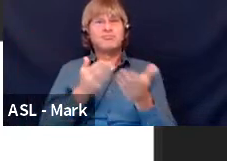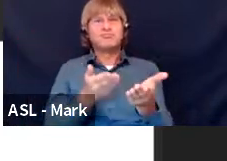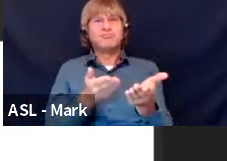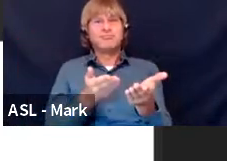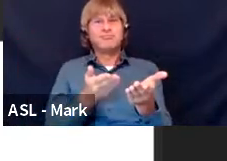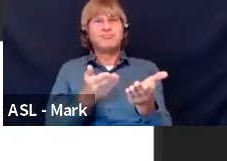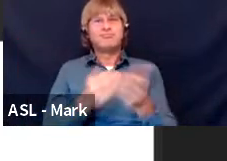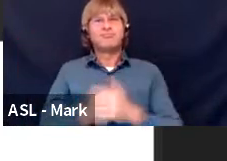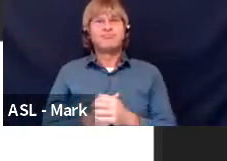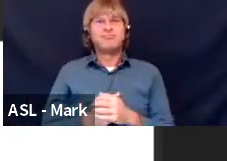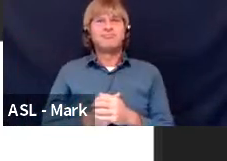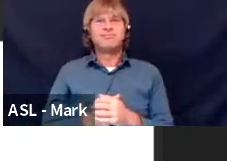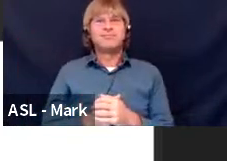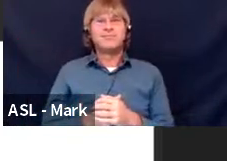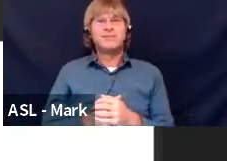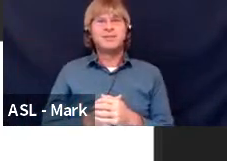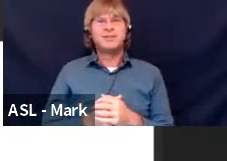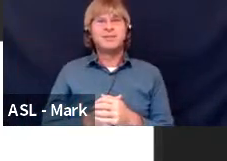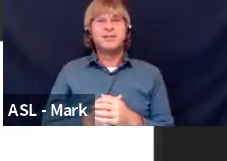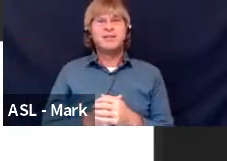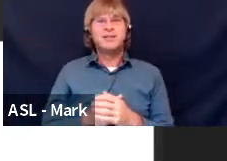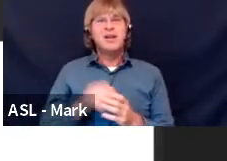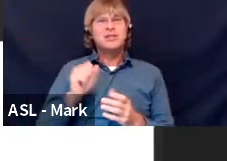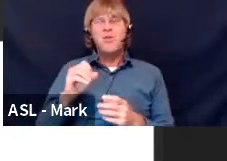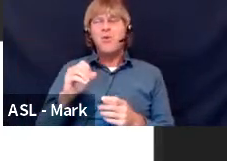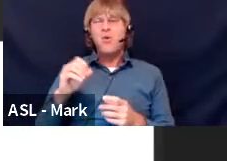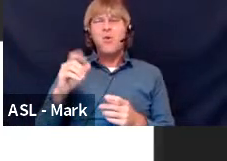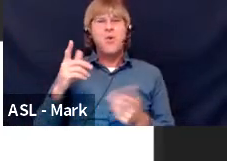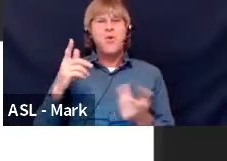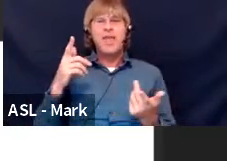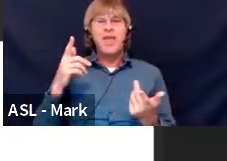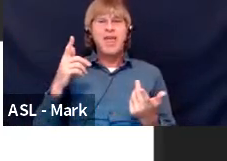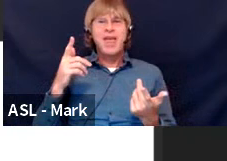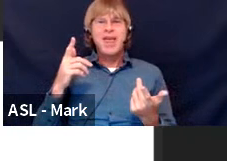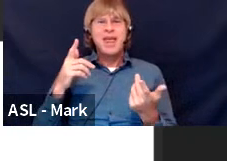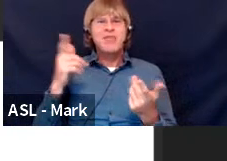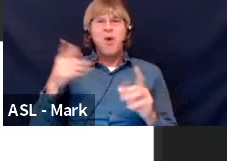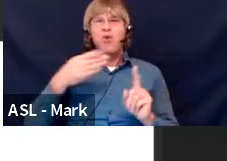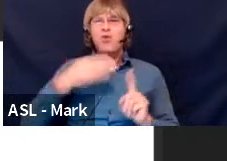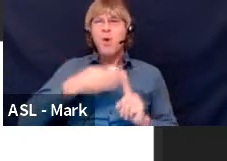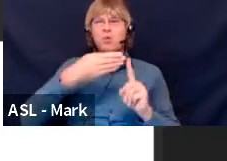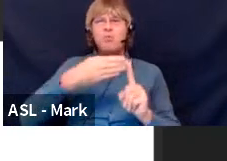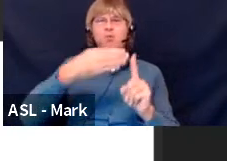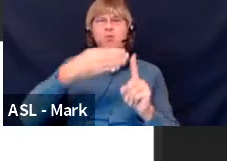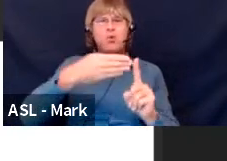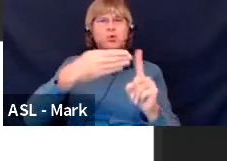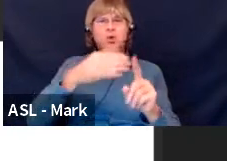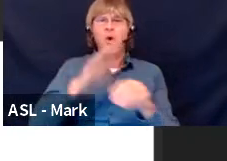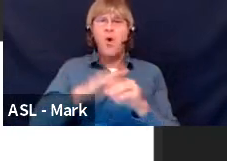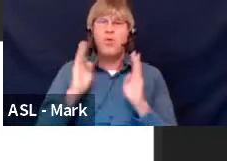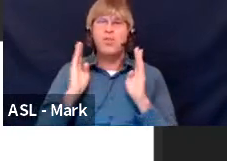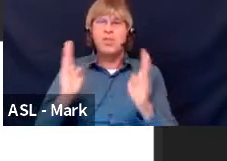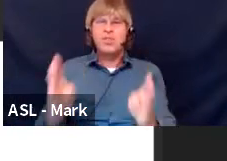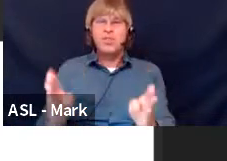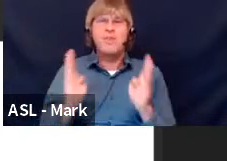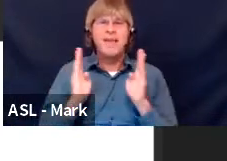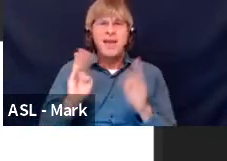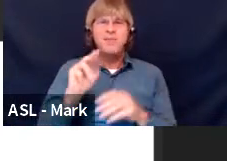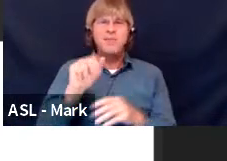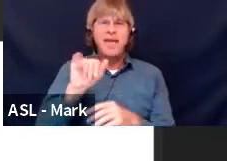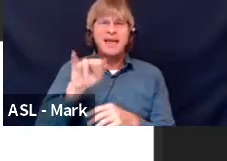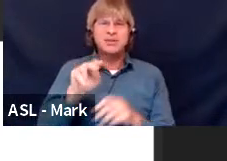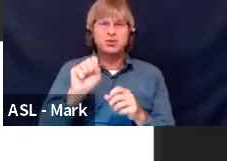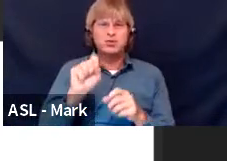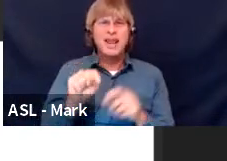this. And so they were all along the post, all on Main Street. This